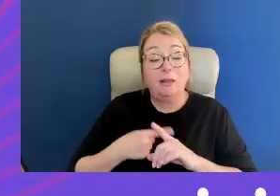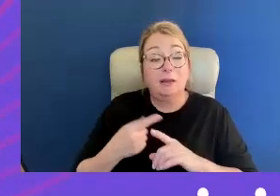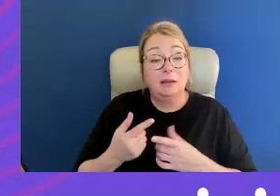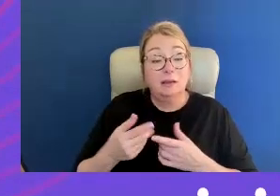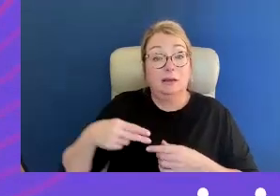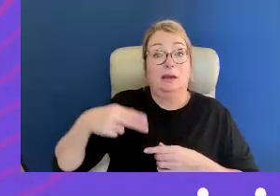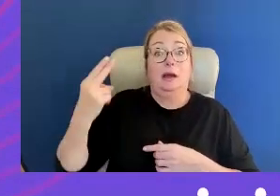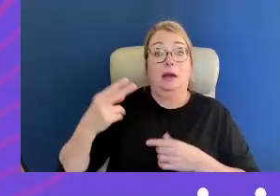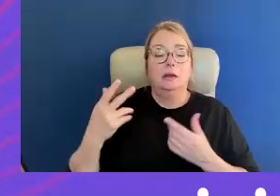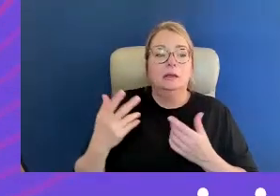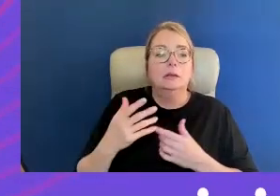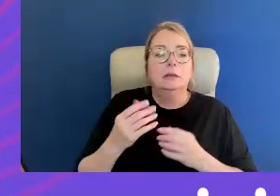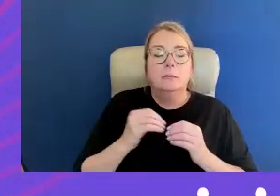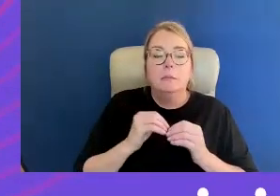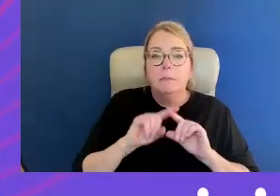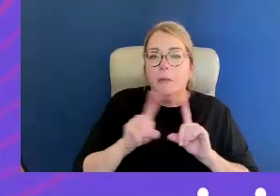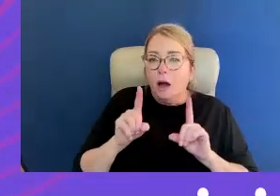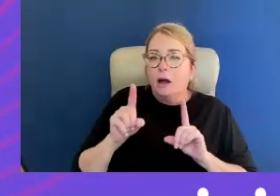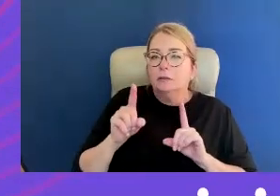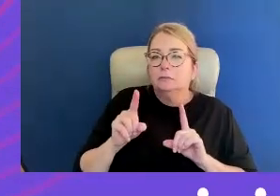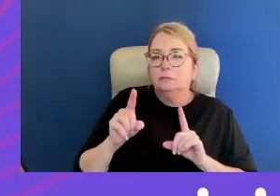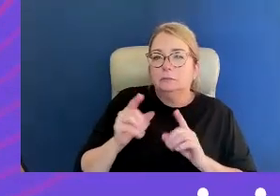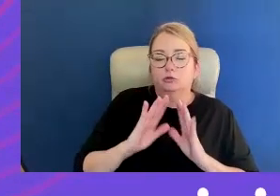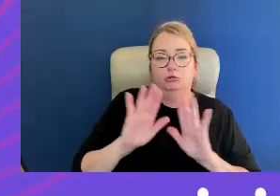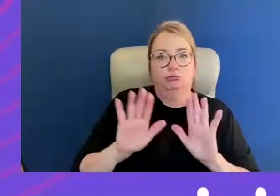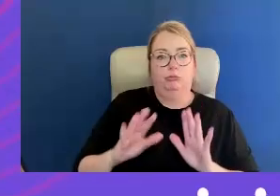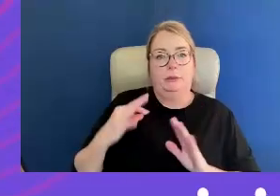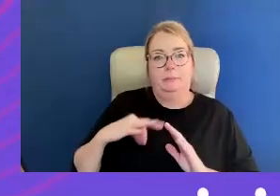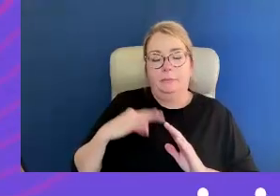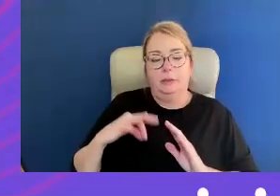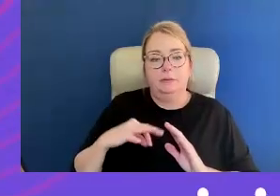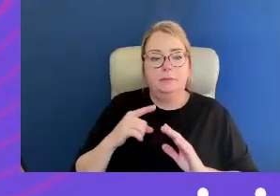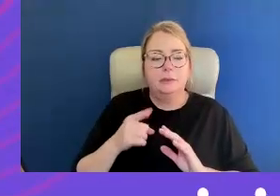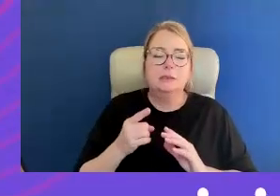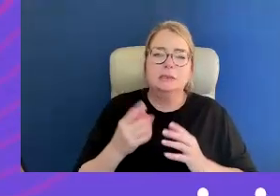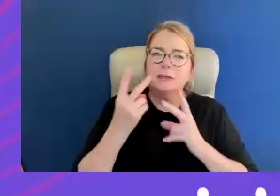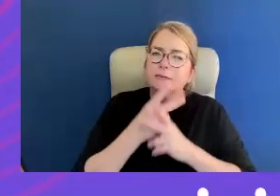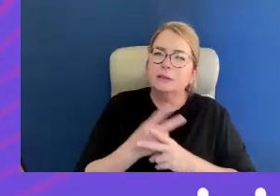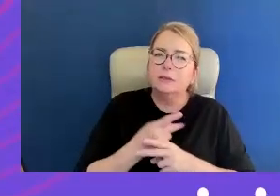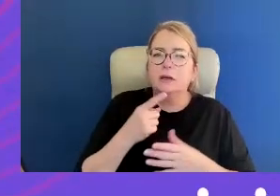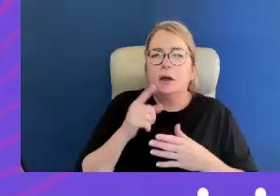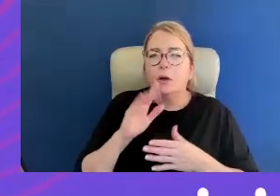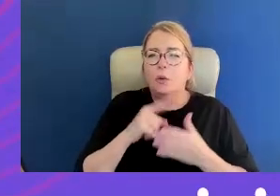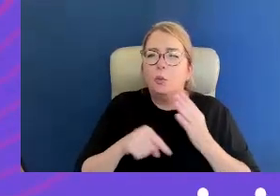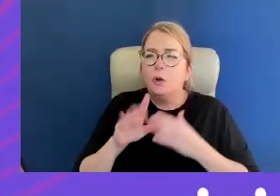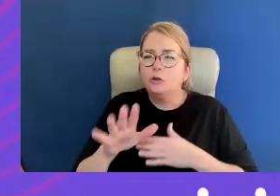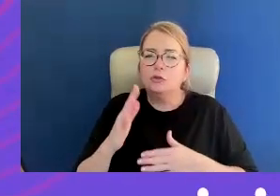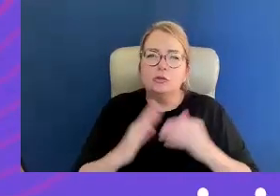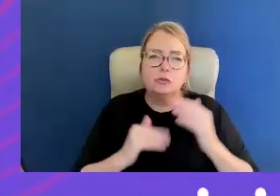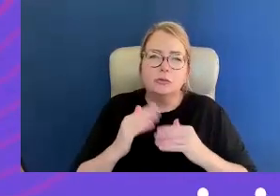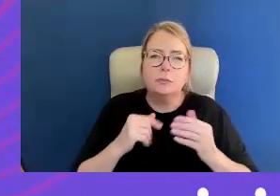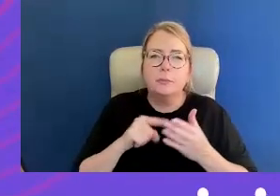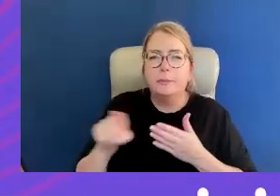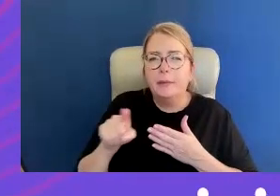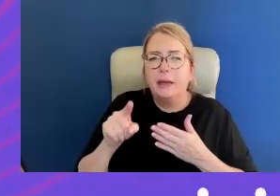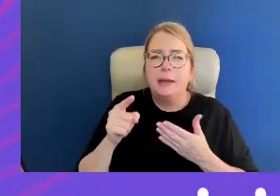the richer the plan benefits are going to get. So it's really determining what you're comfortable paying at time of service and what you're comfortable paying in your